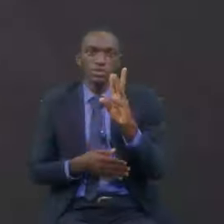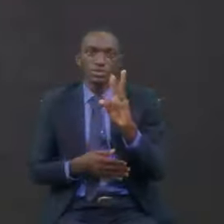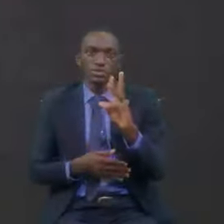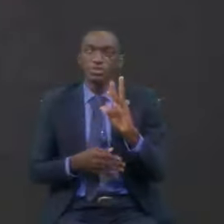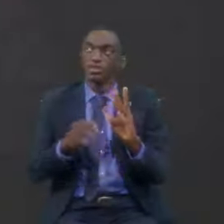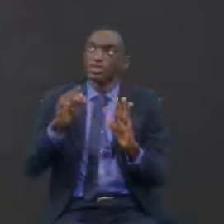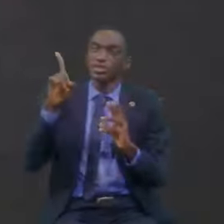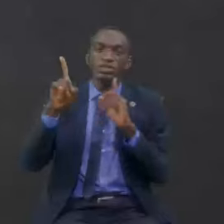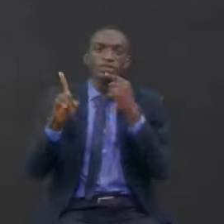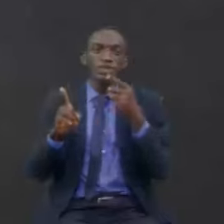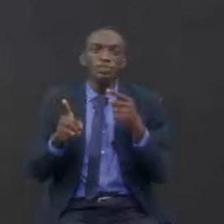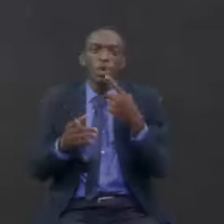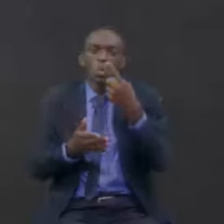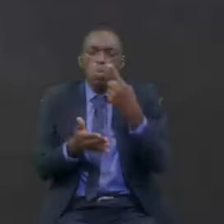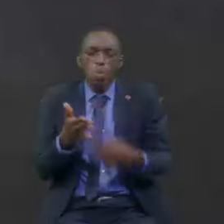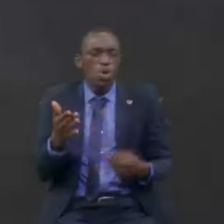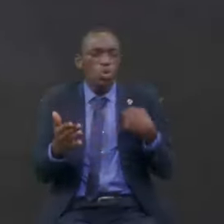these men?